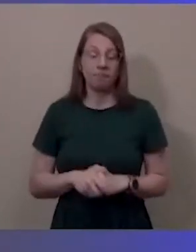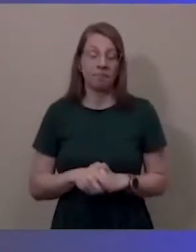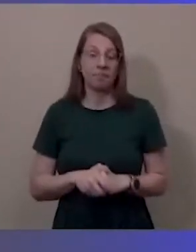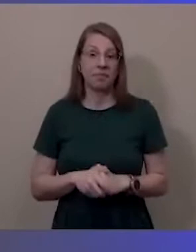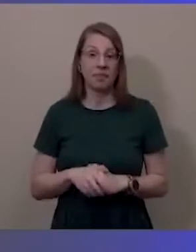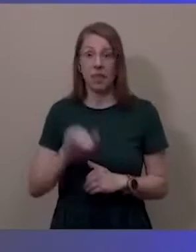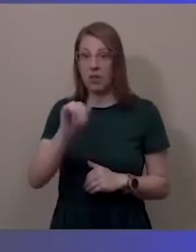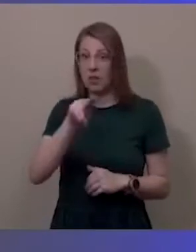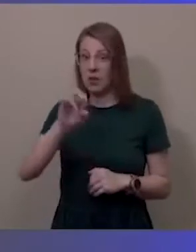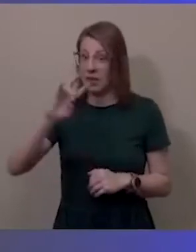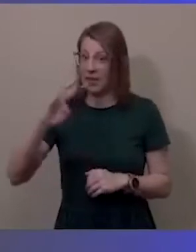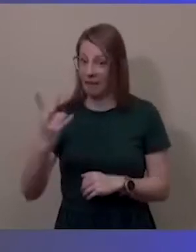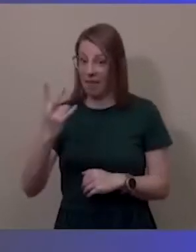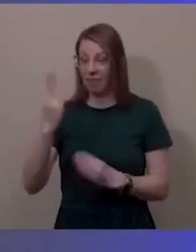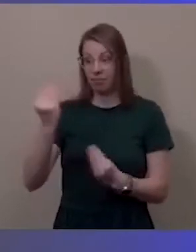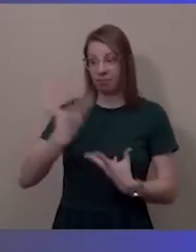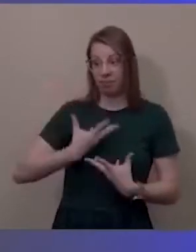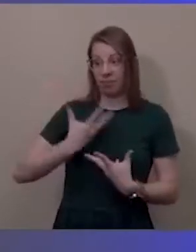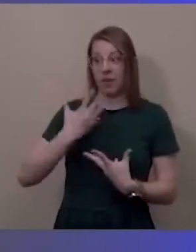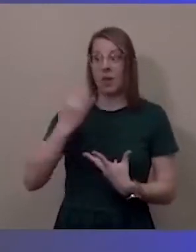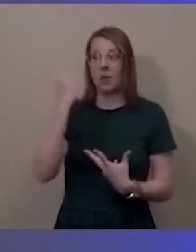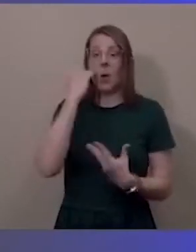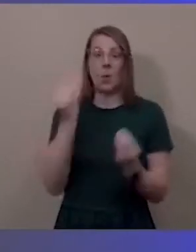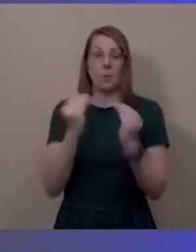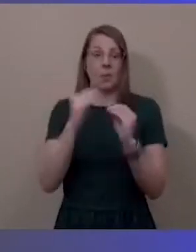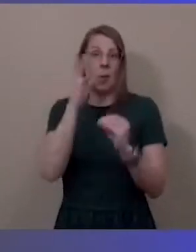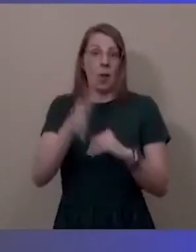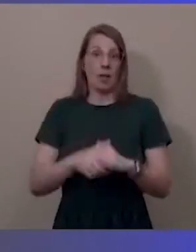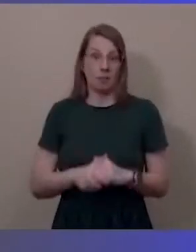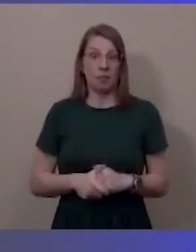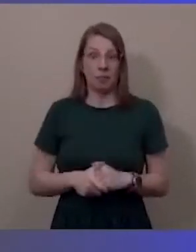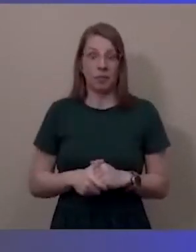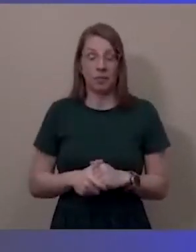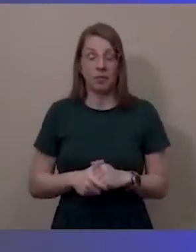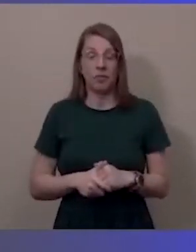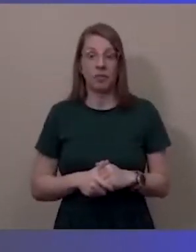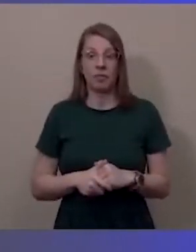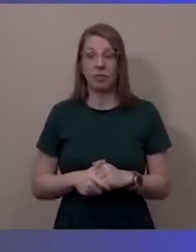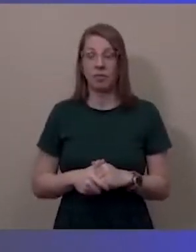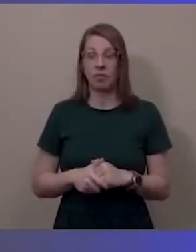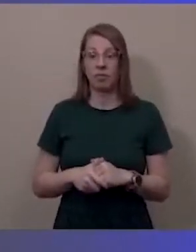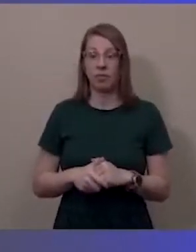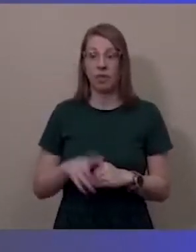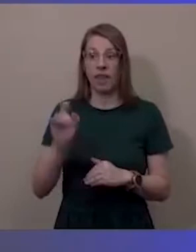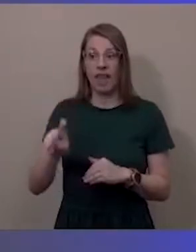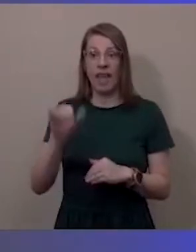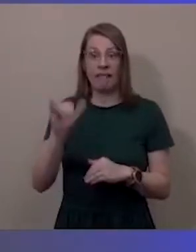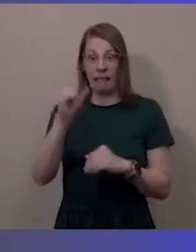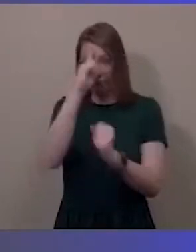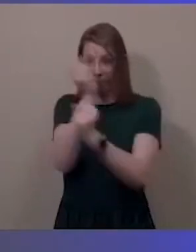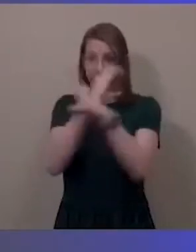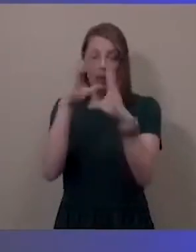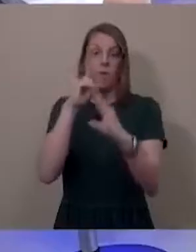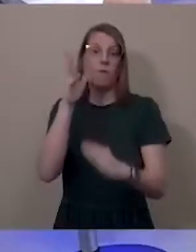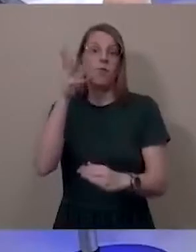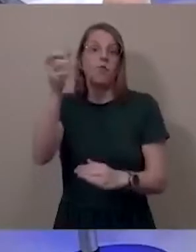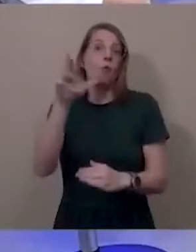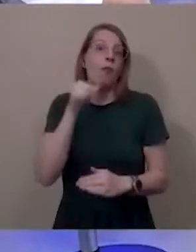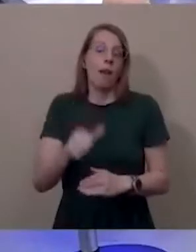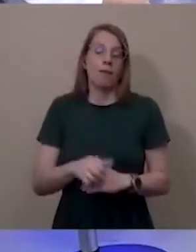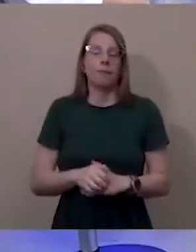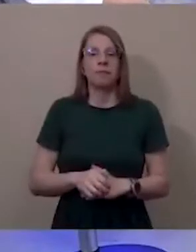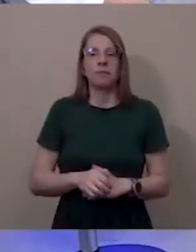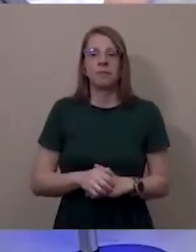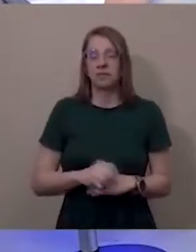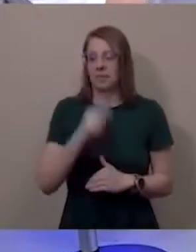June 7th will tell us a lot about whether that's sort of the vision for the future or not. Well, it's funny because, we